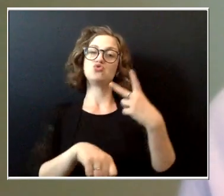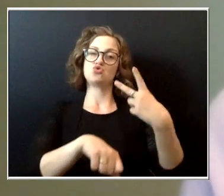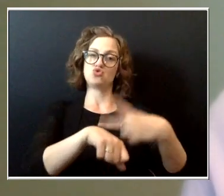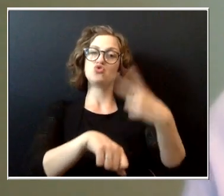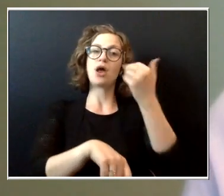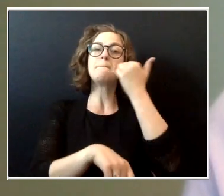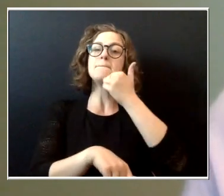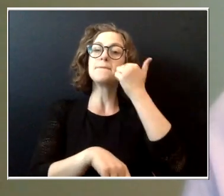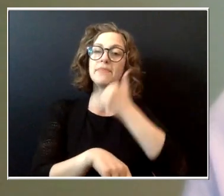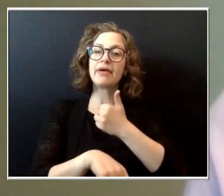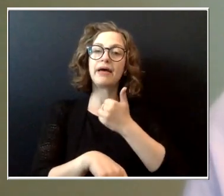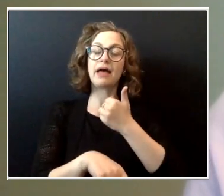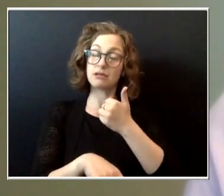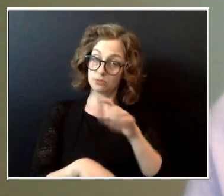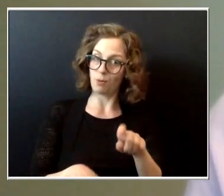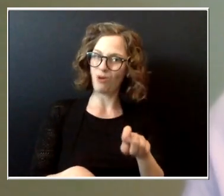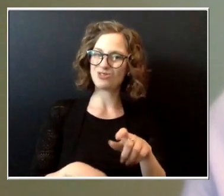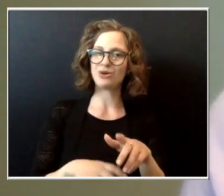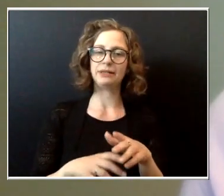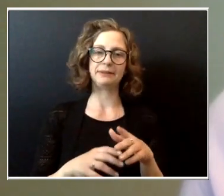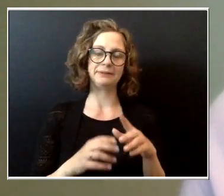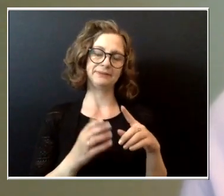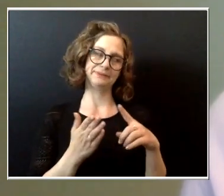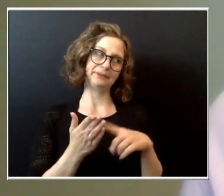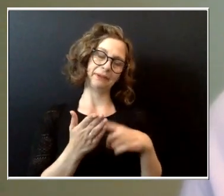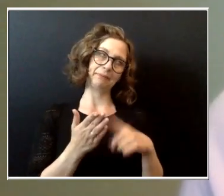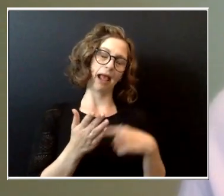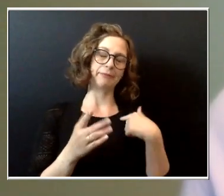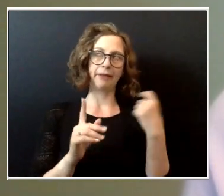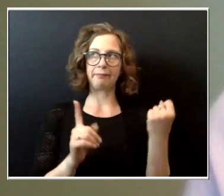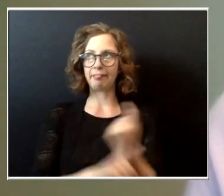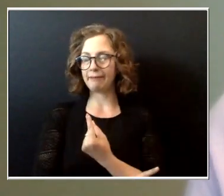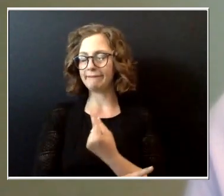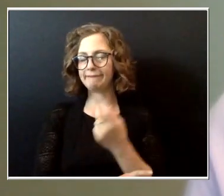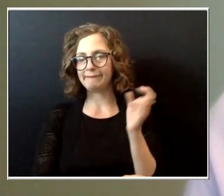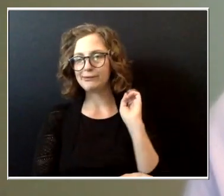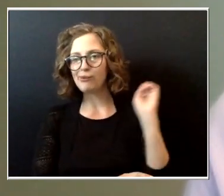missed. You travel, you do something, and you miss one